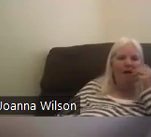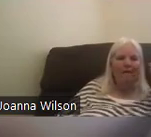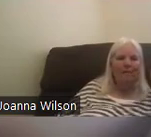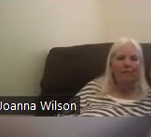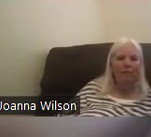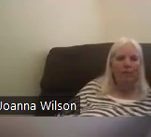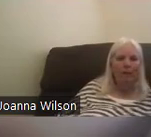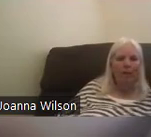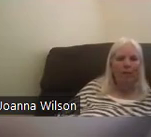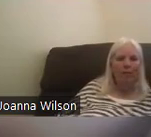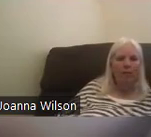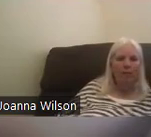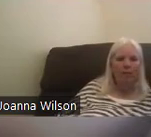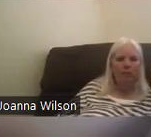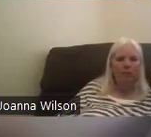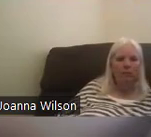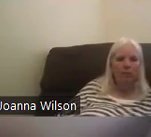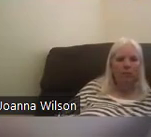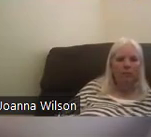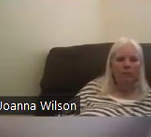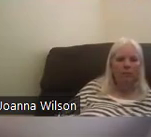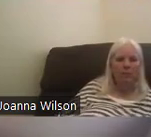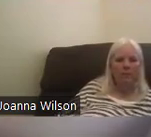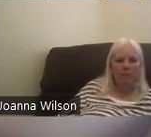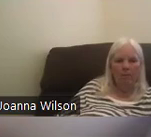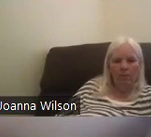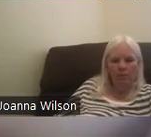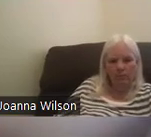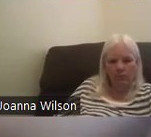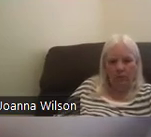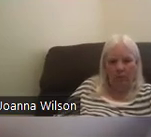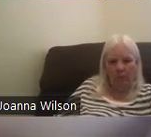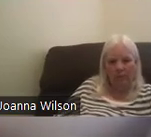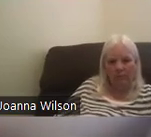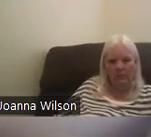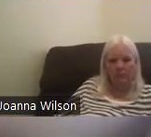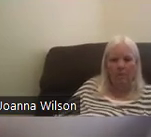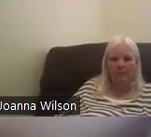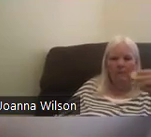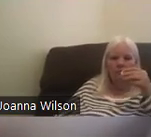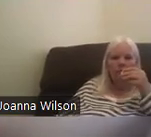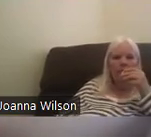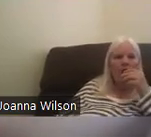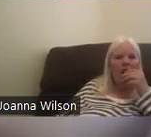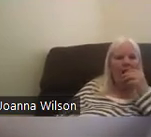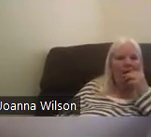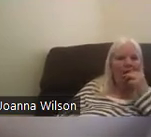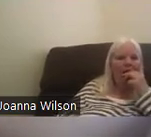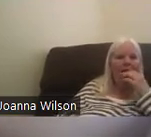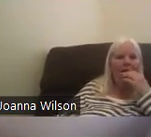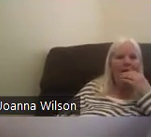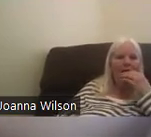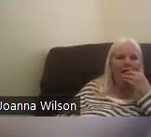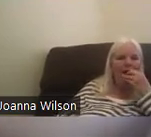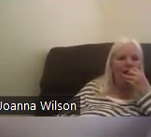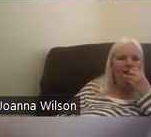have one benefit in the climate category that's available. Our housing benefit will go live in November and the nutrition will go